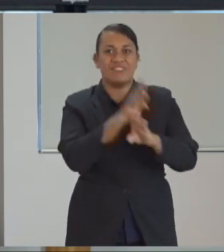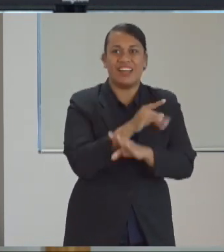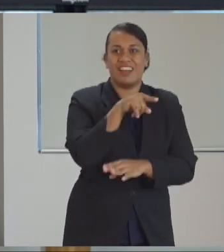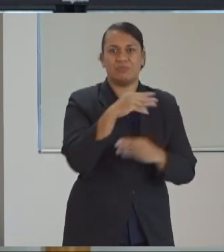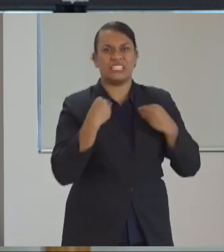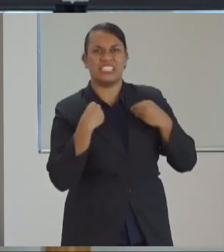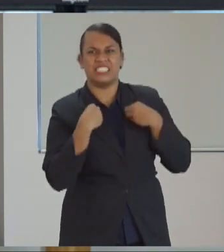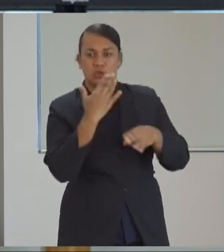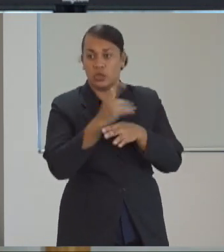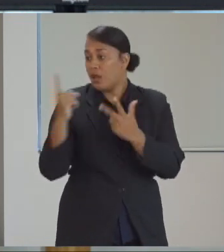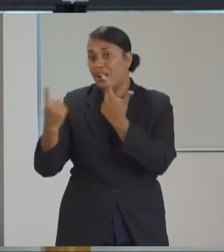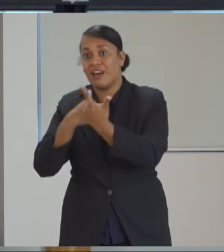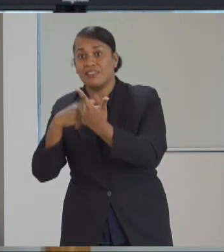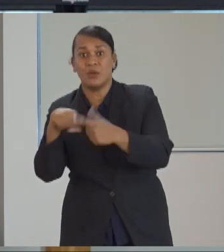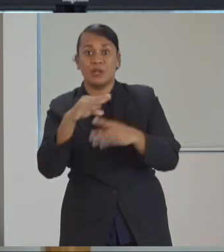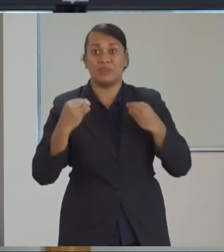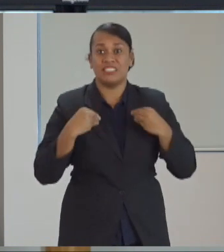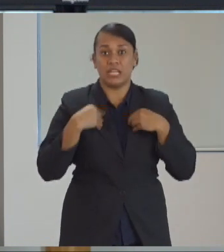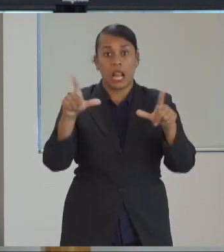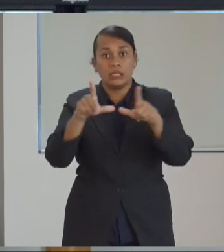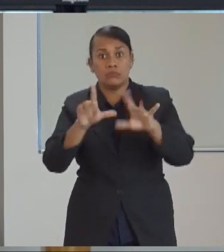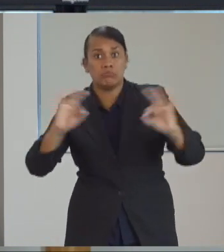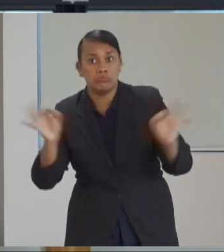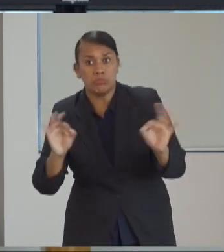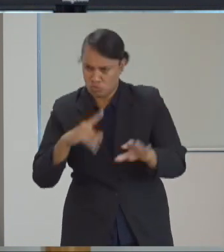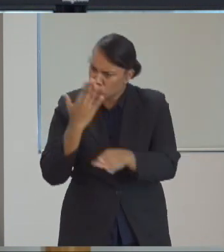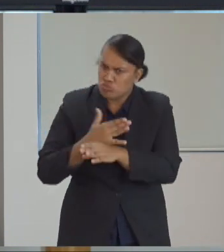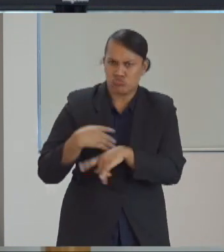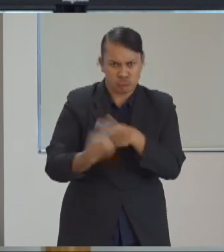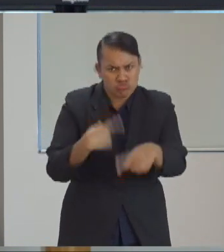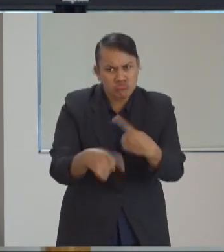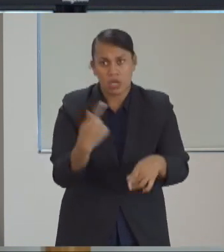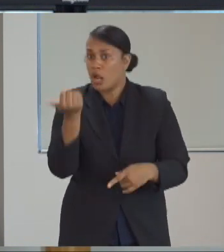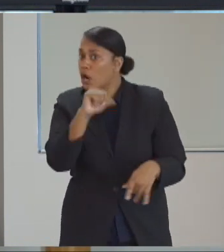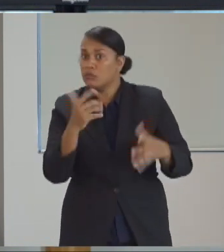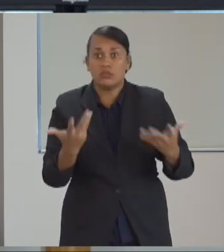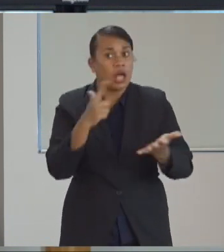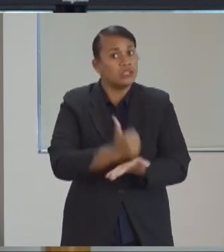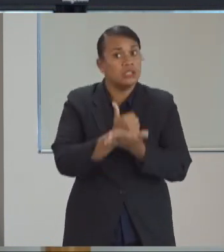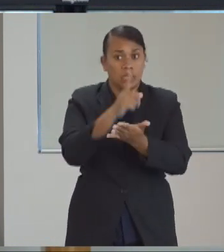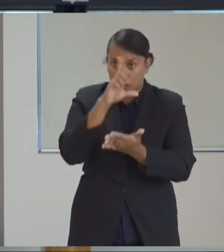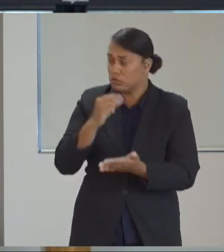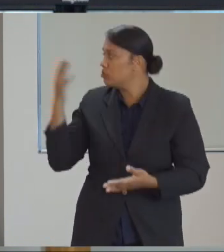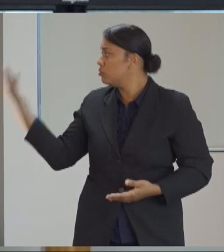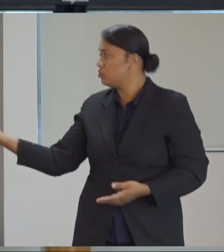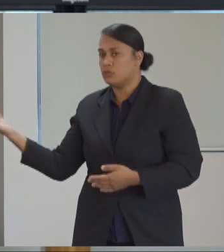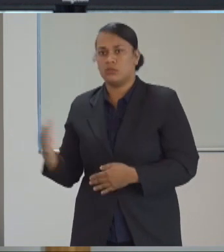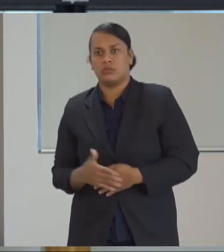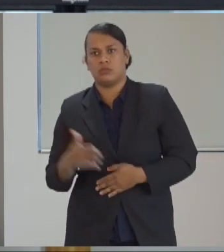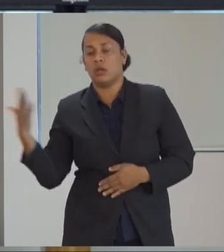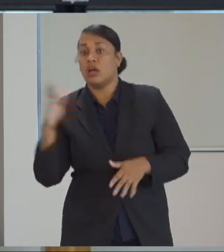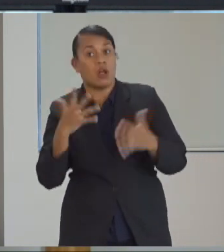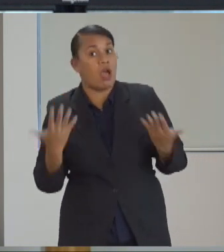license, what assistance is there for them? They've contacted us and they want this to be raised. Well, at this point in time, we don't